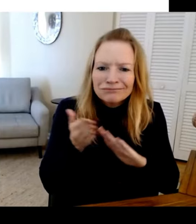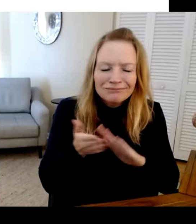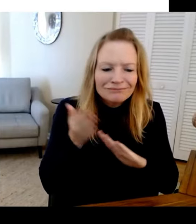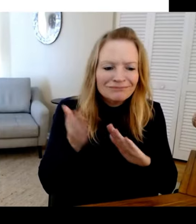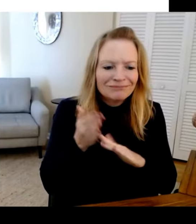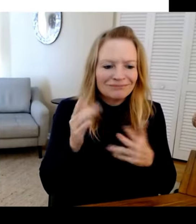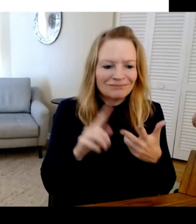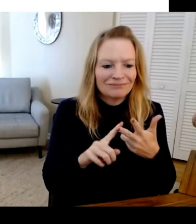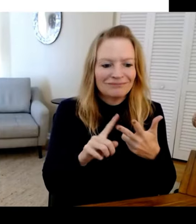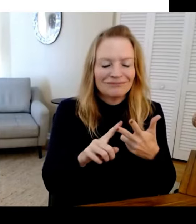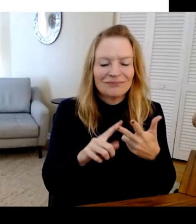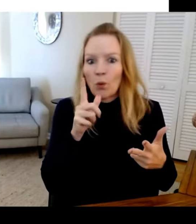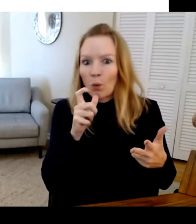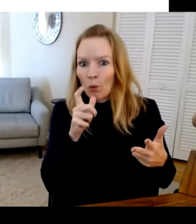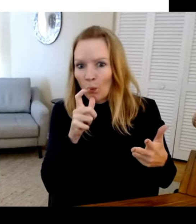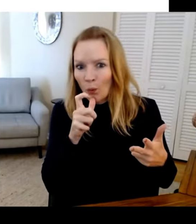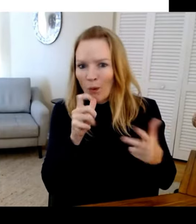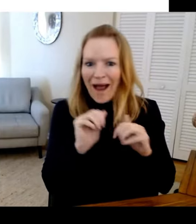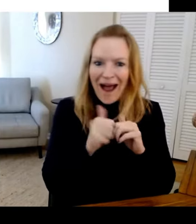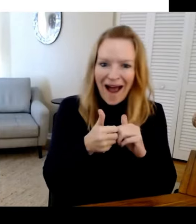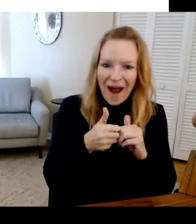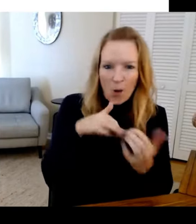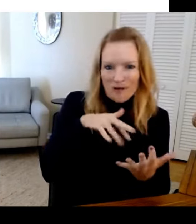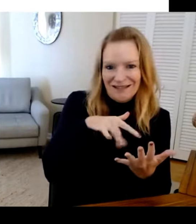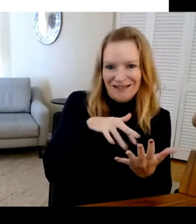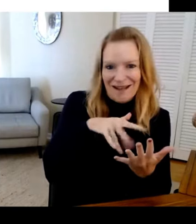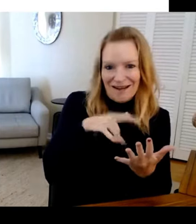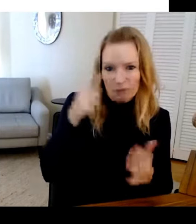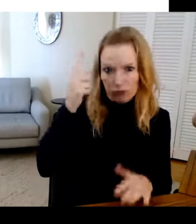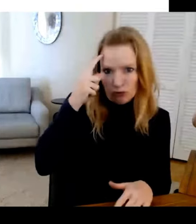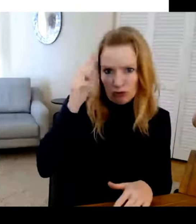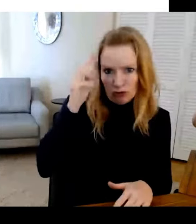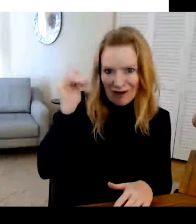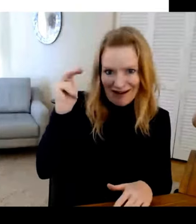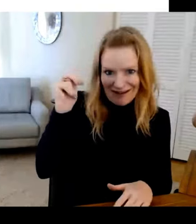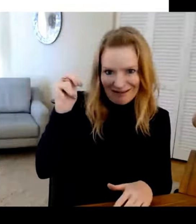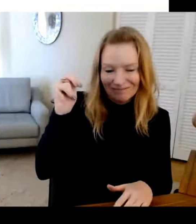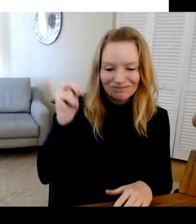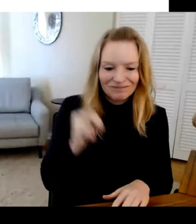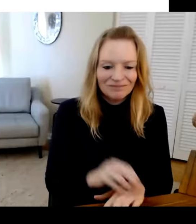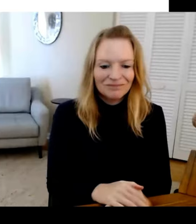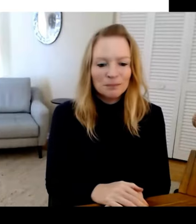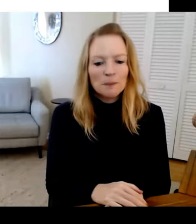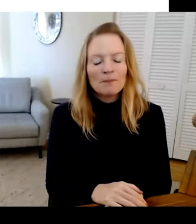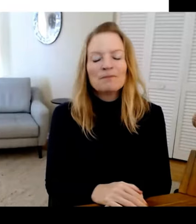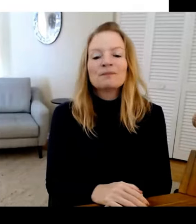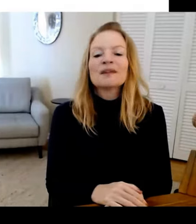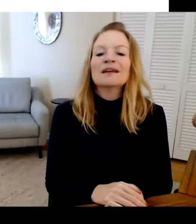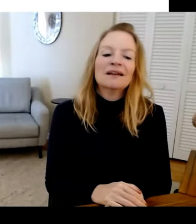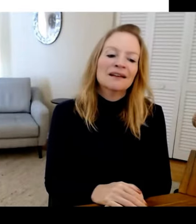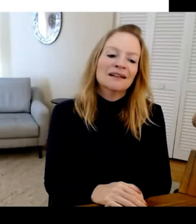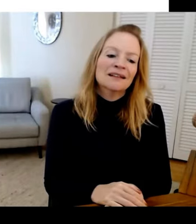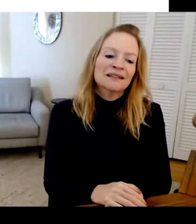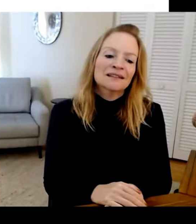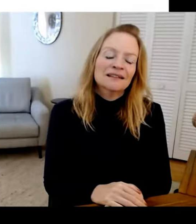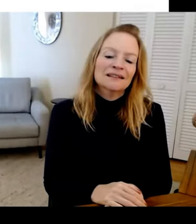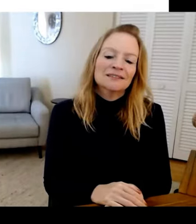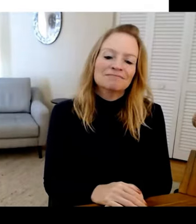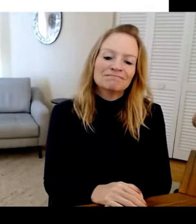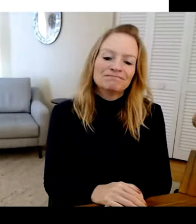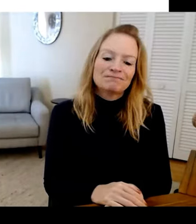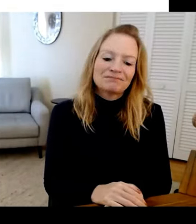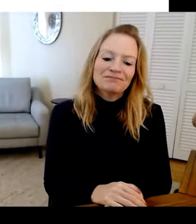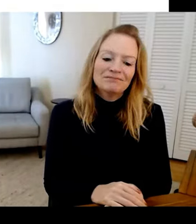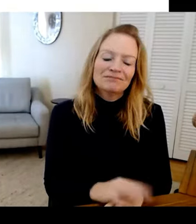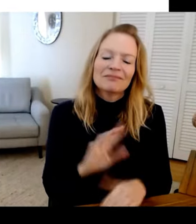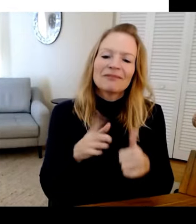brain? Third, how does your brain work? Fourth, who studies the brain? And fifth, how do we